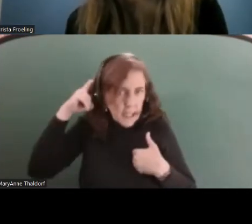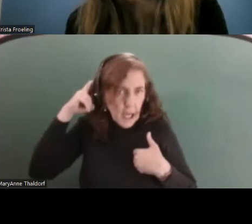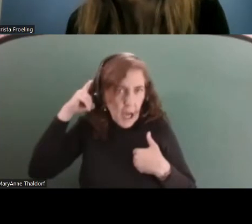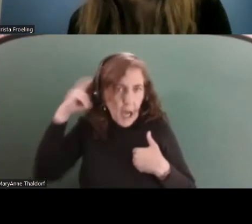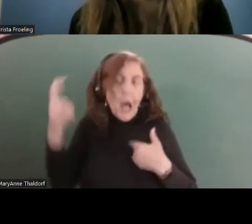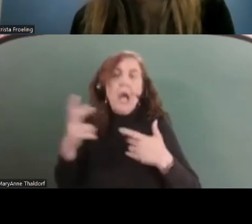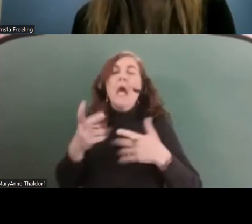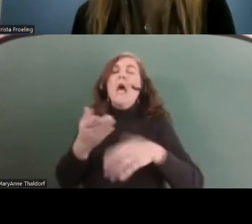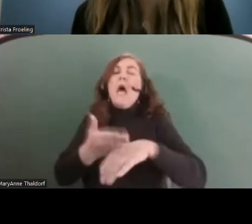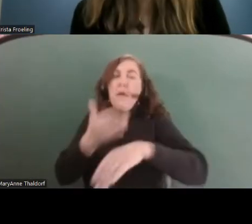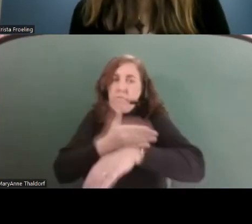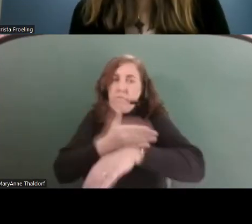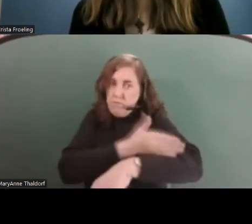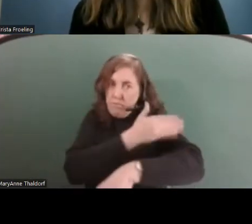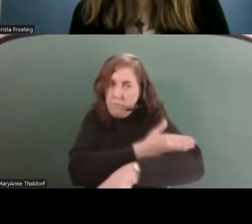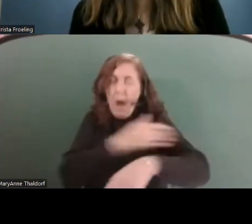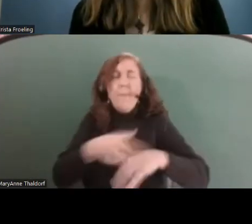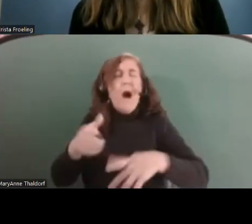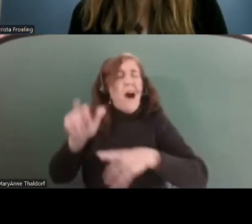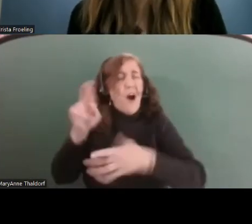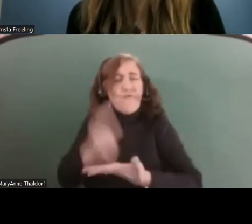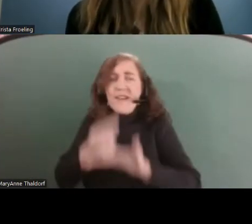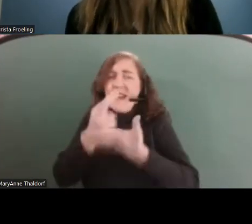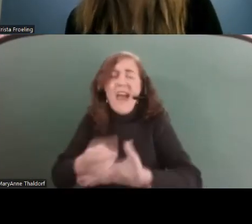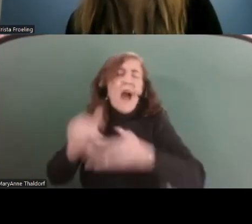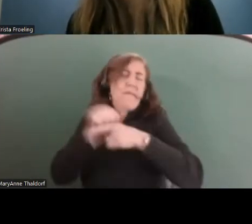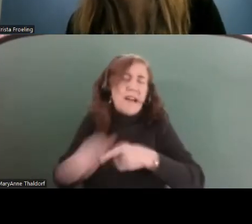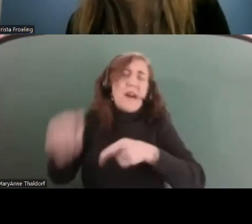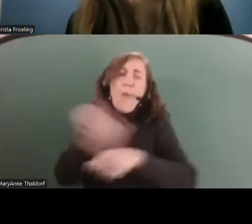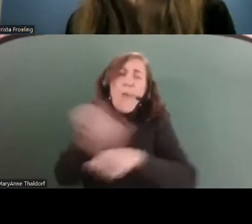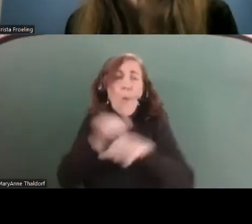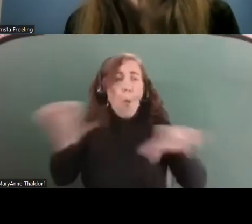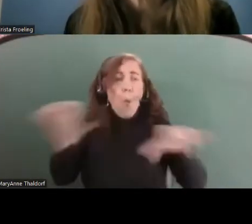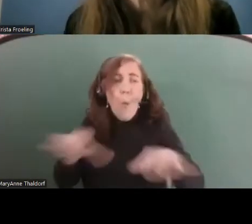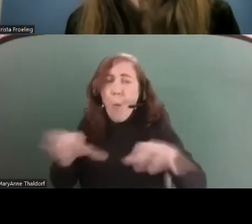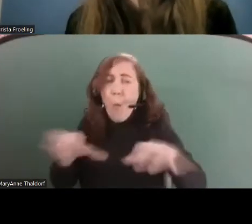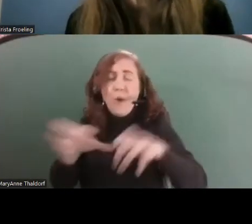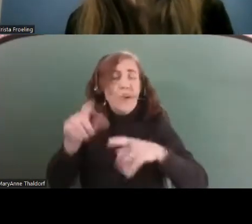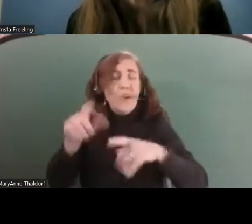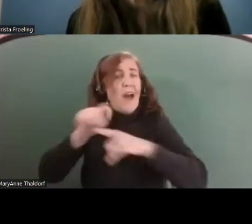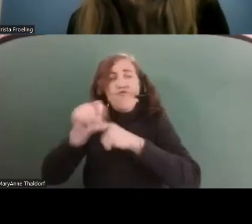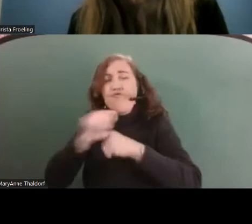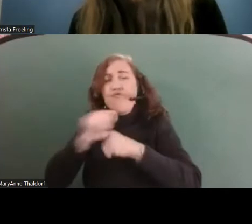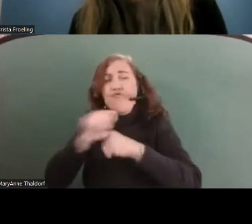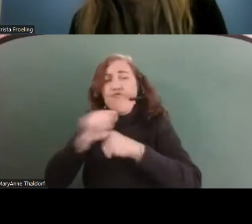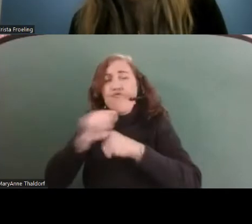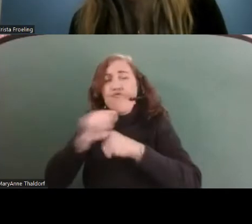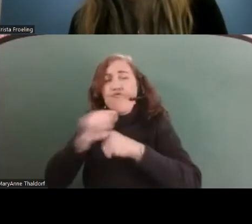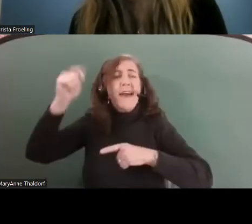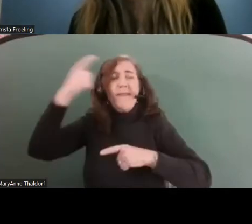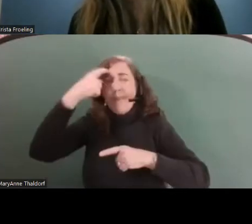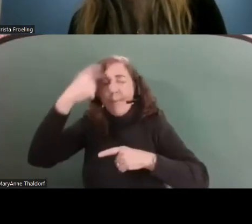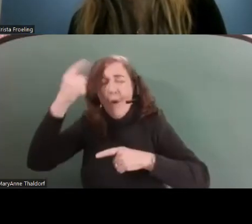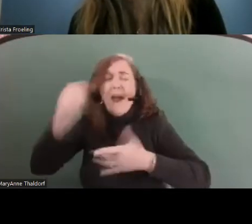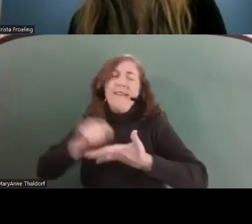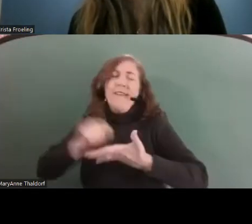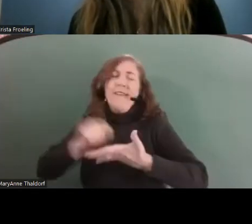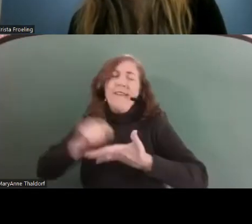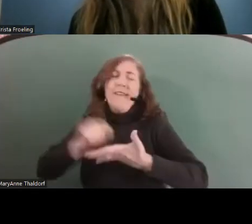is the key. You have to retrain your brain. You have to get those auditory pathways working.